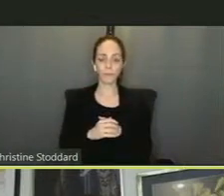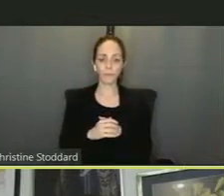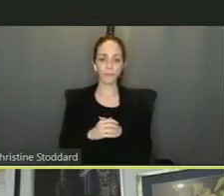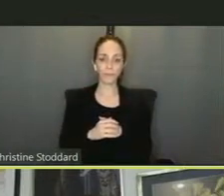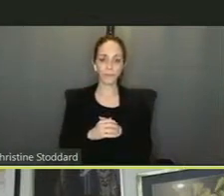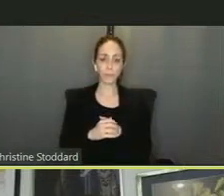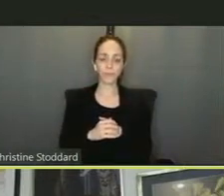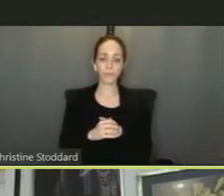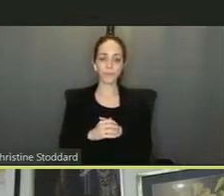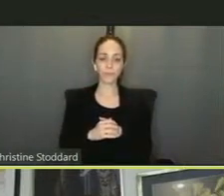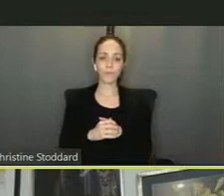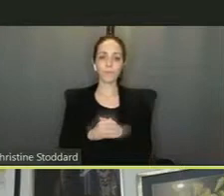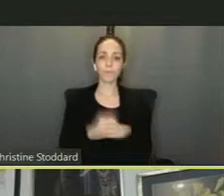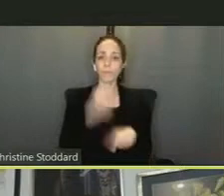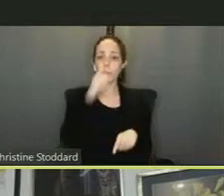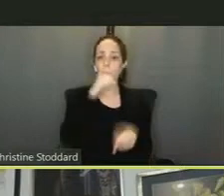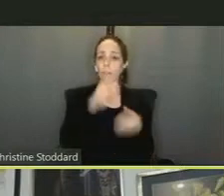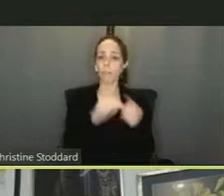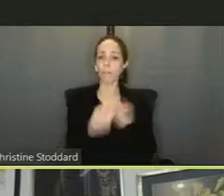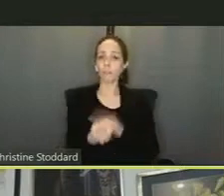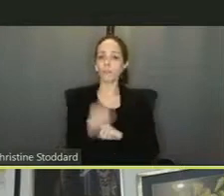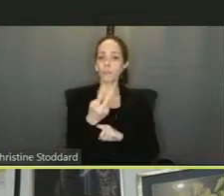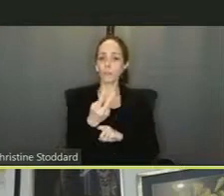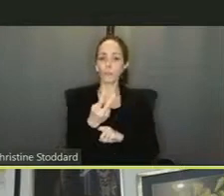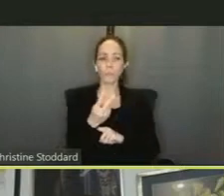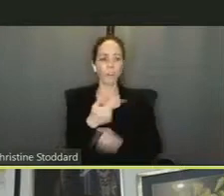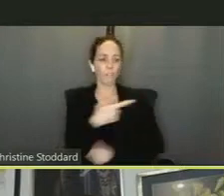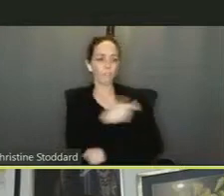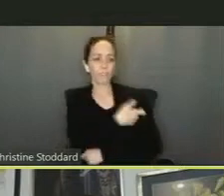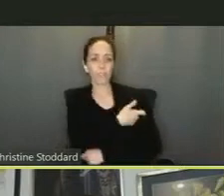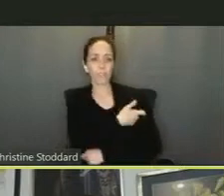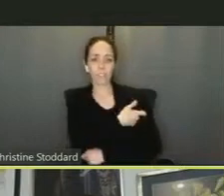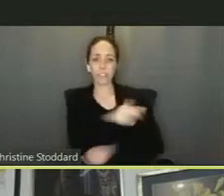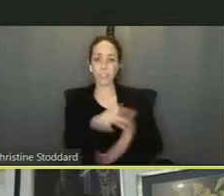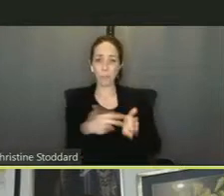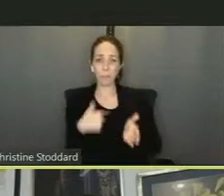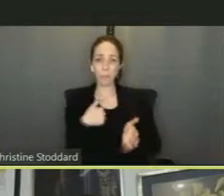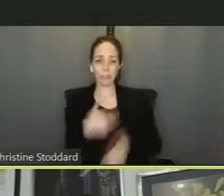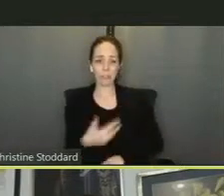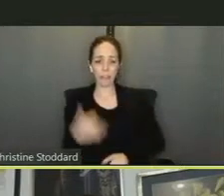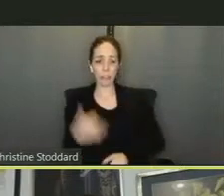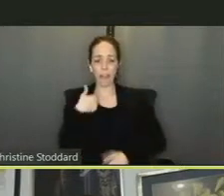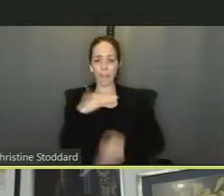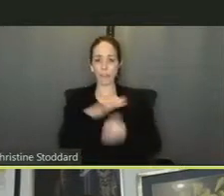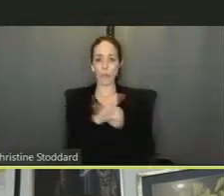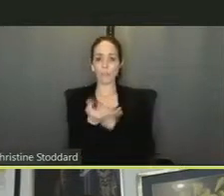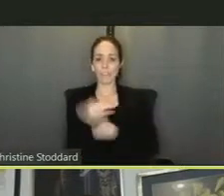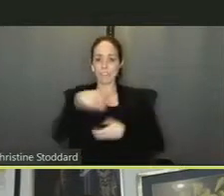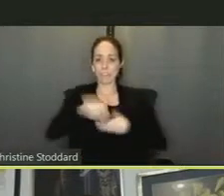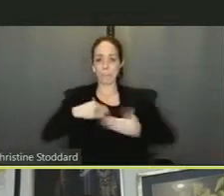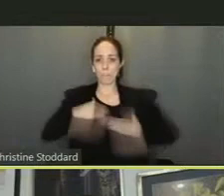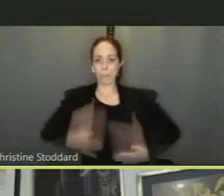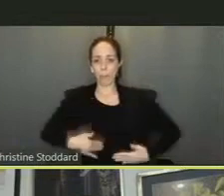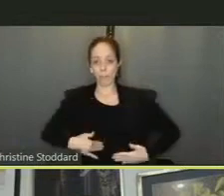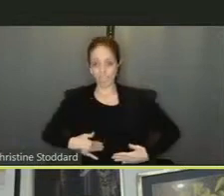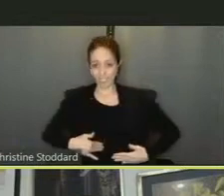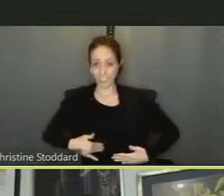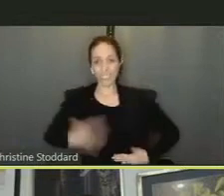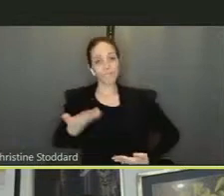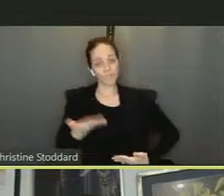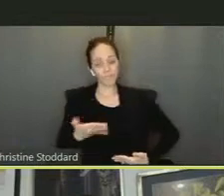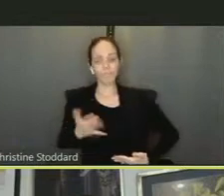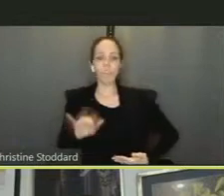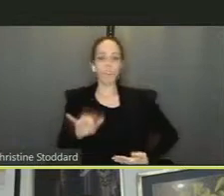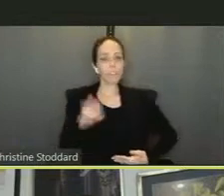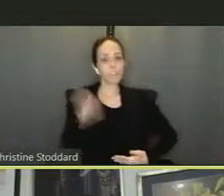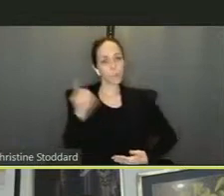So myth number 2, the vaccine will give me COVID-19. And if you remember from that very exciting slide with all the